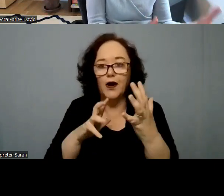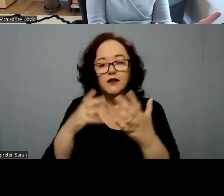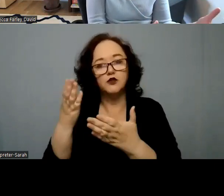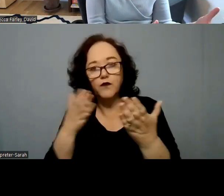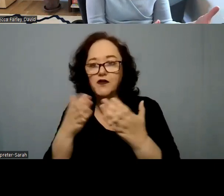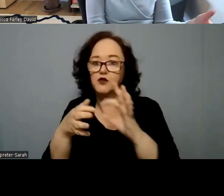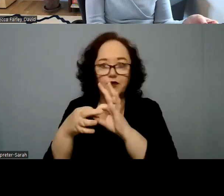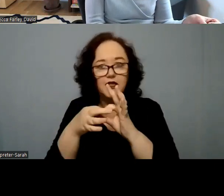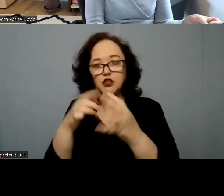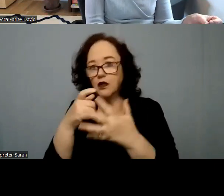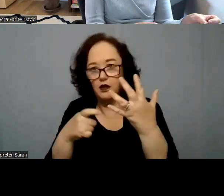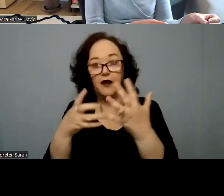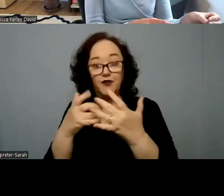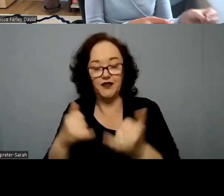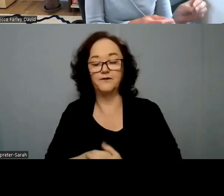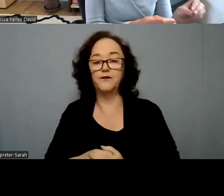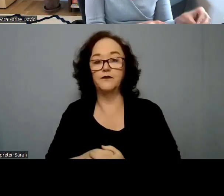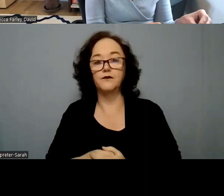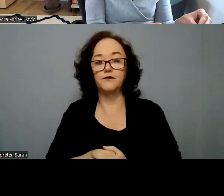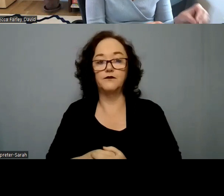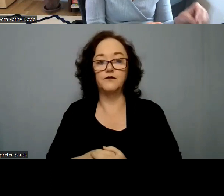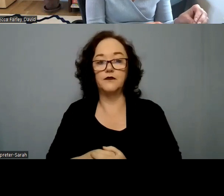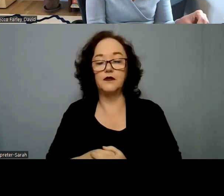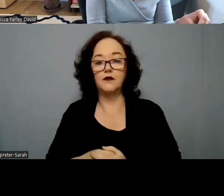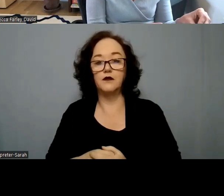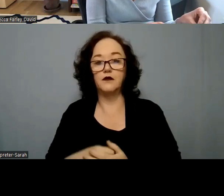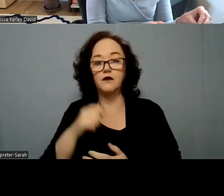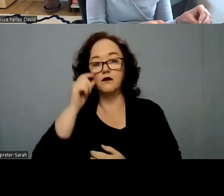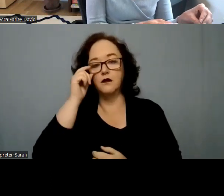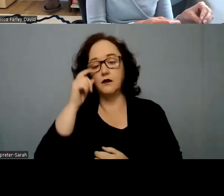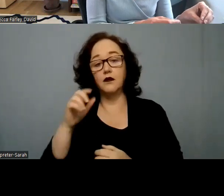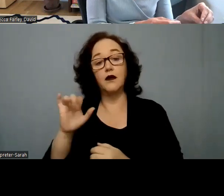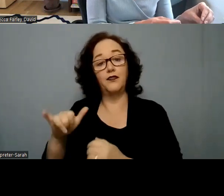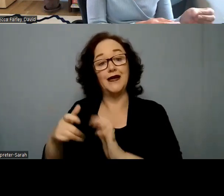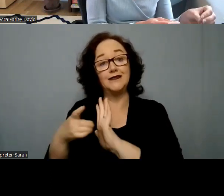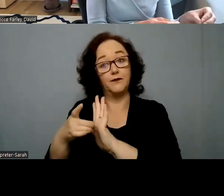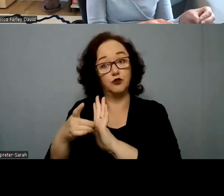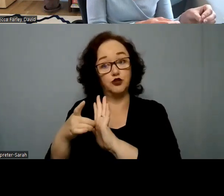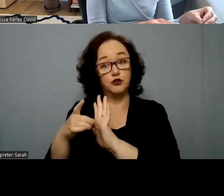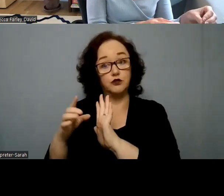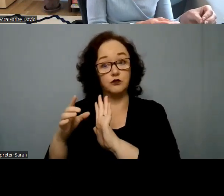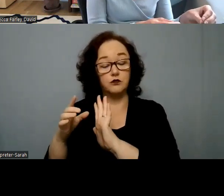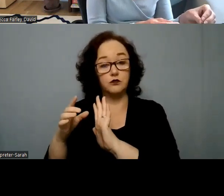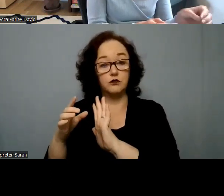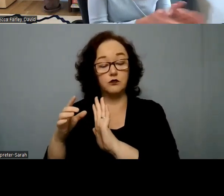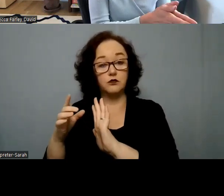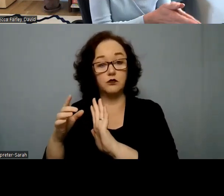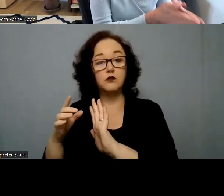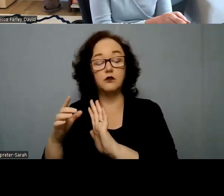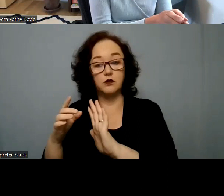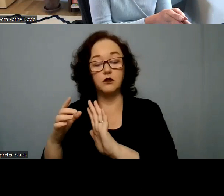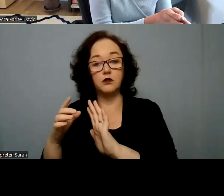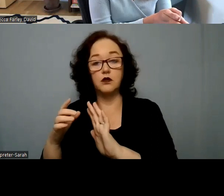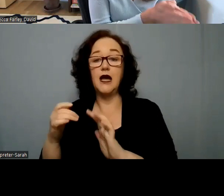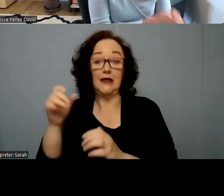that they engage in. That demonstration is currently live, or Yeah, there are 10 states